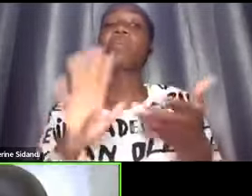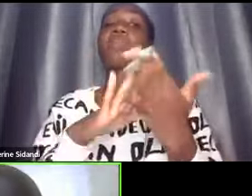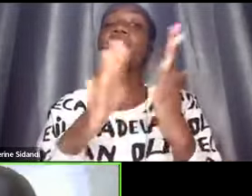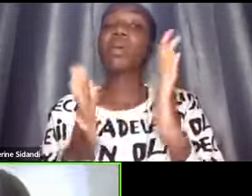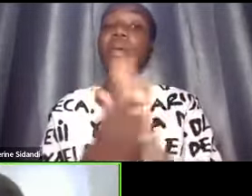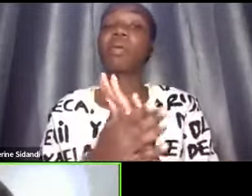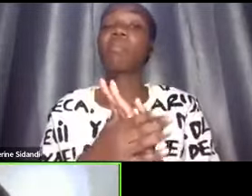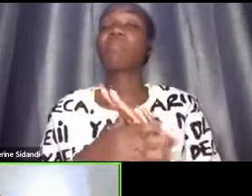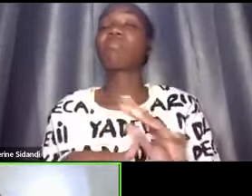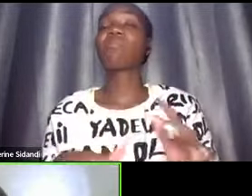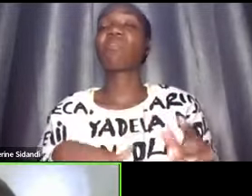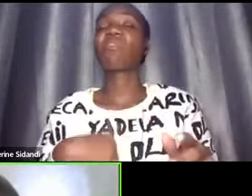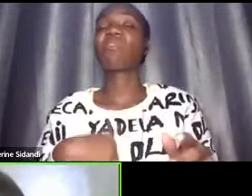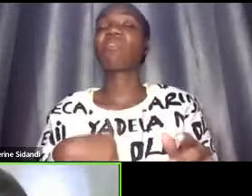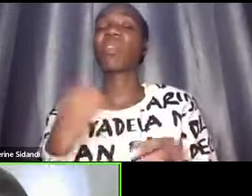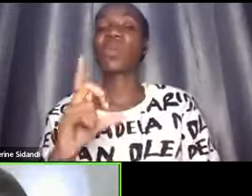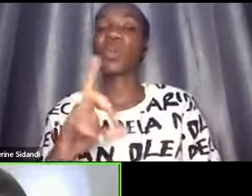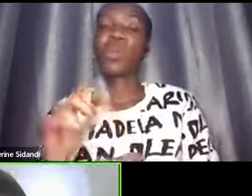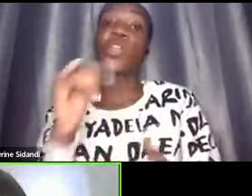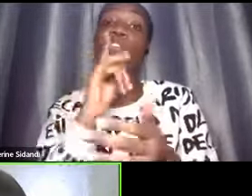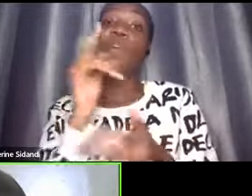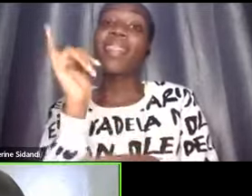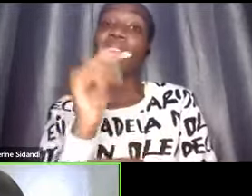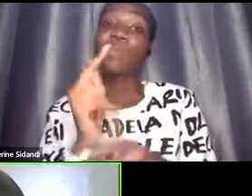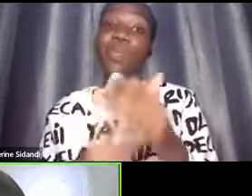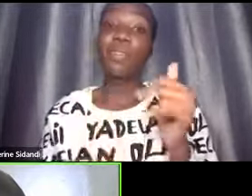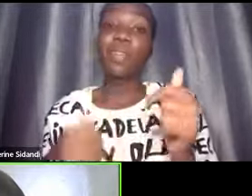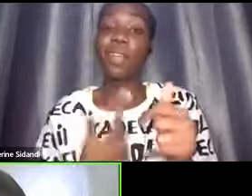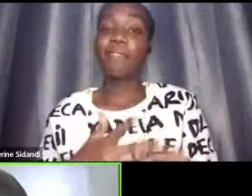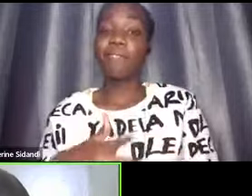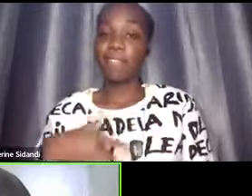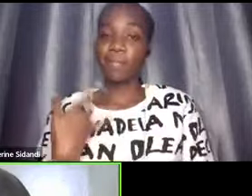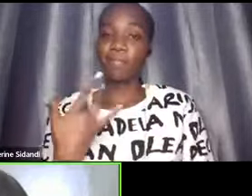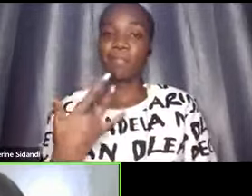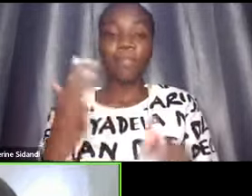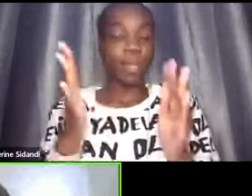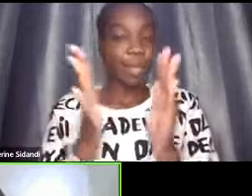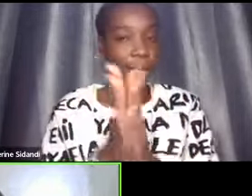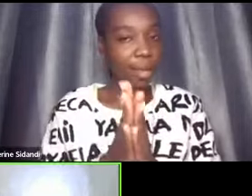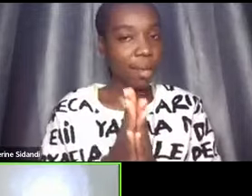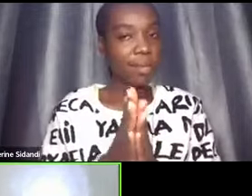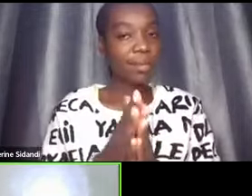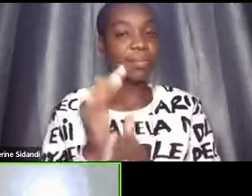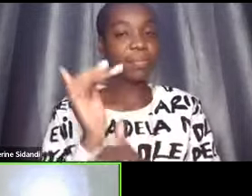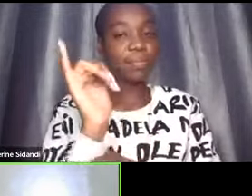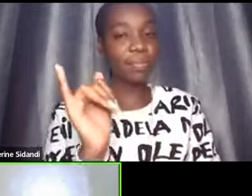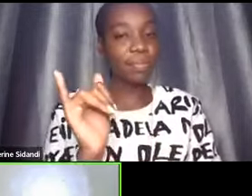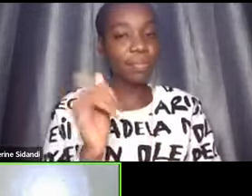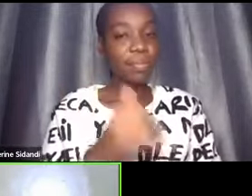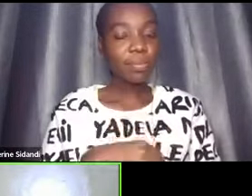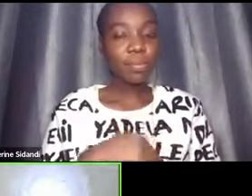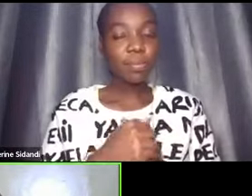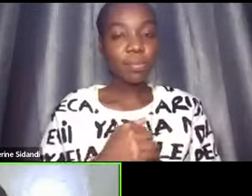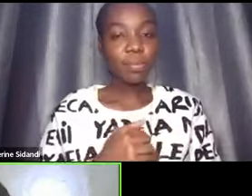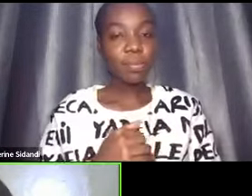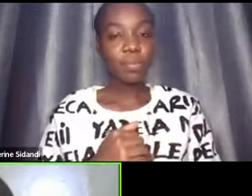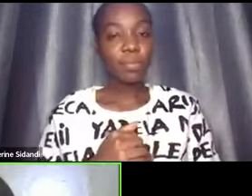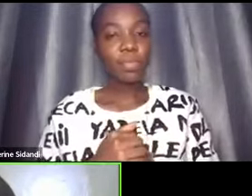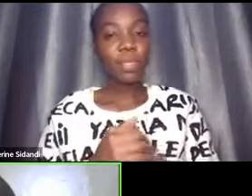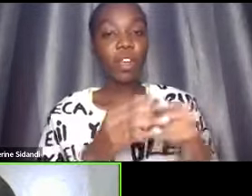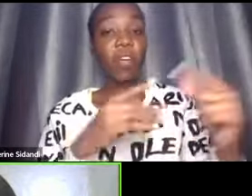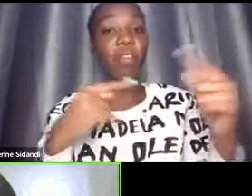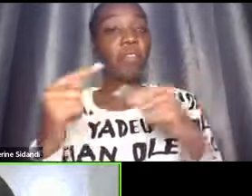perception. And perception, in as far as workplace conflict is something that is like